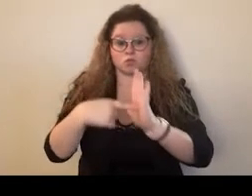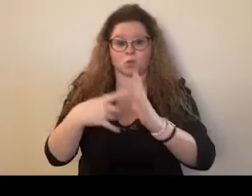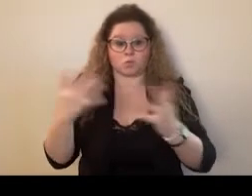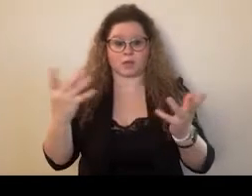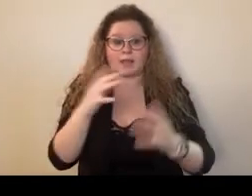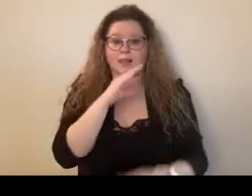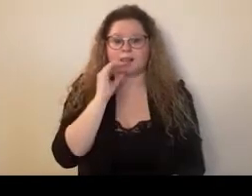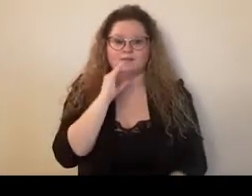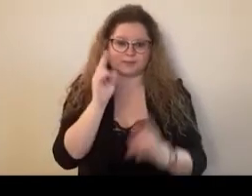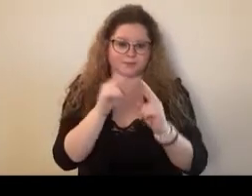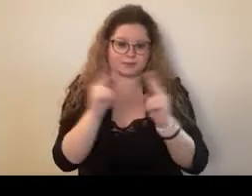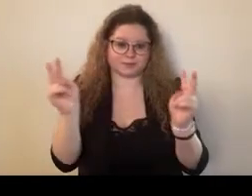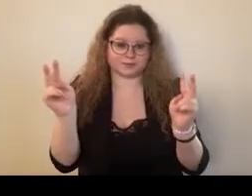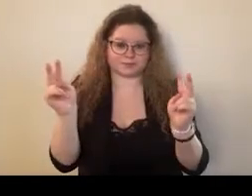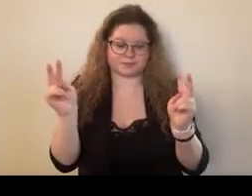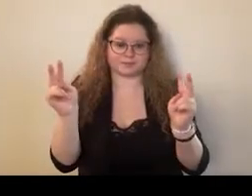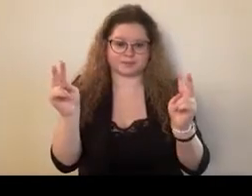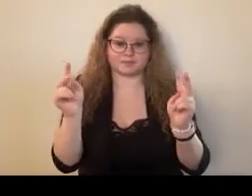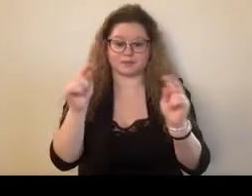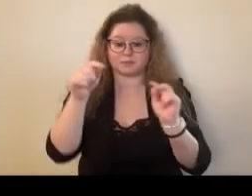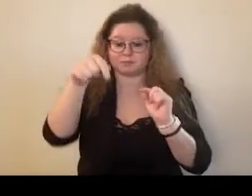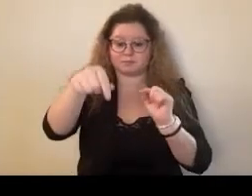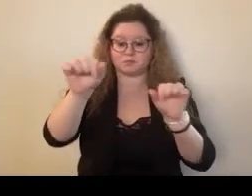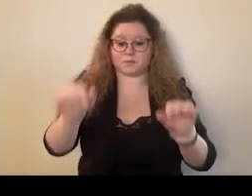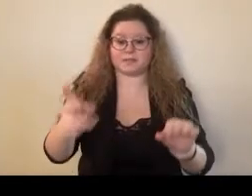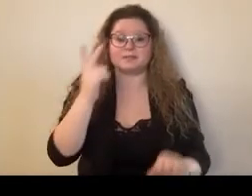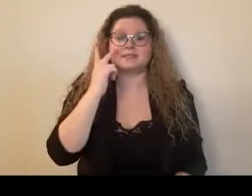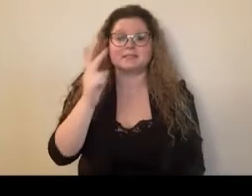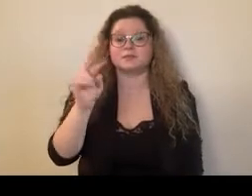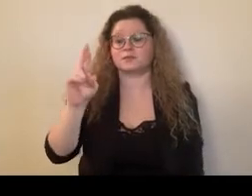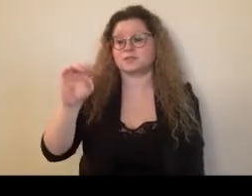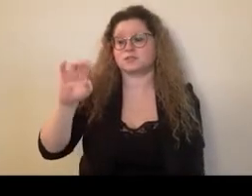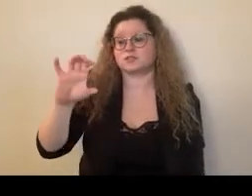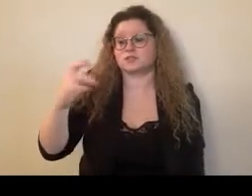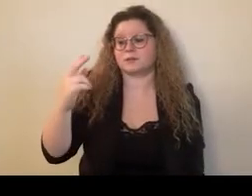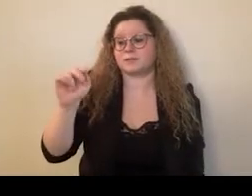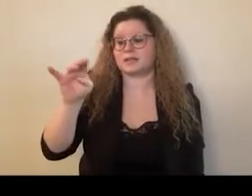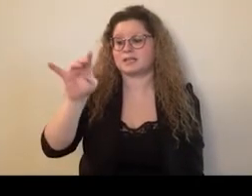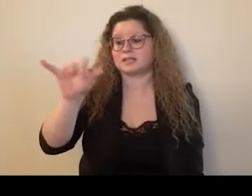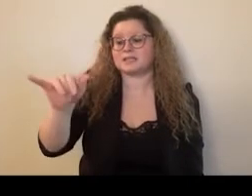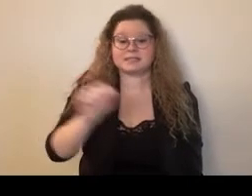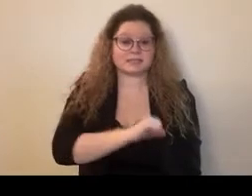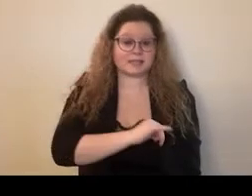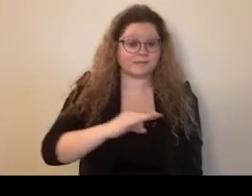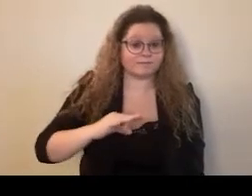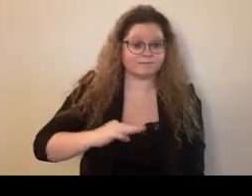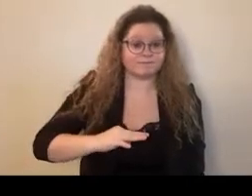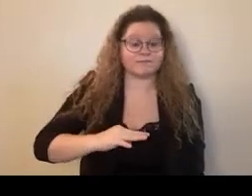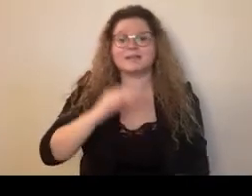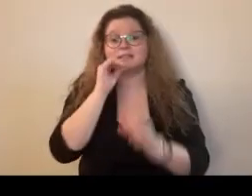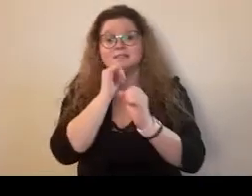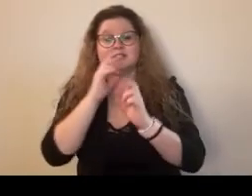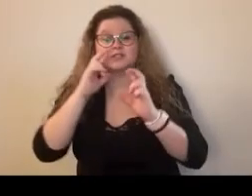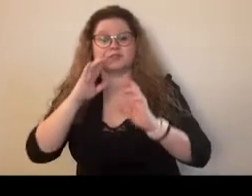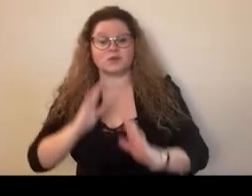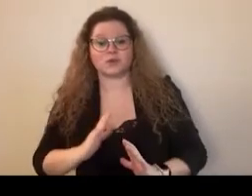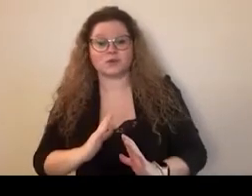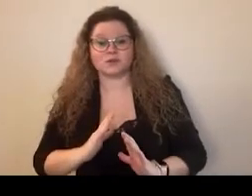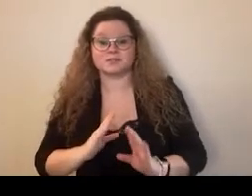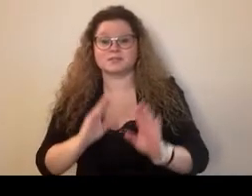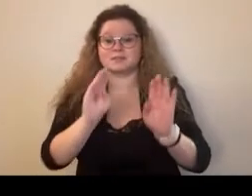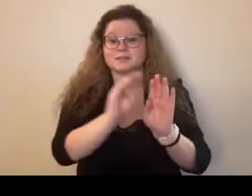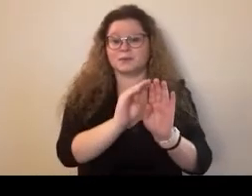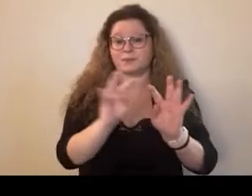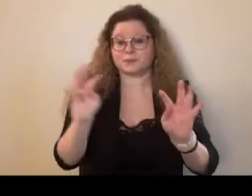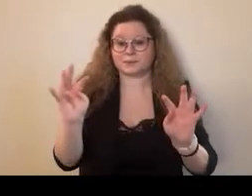bridges. In the foreground, reachability staff and seniors on a walk stand by a railing that sweeps from right to